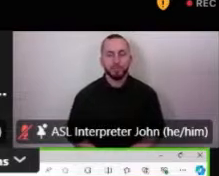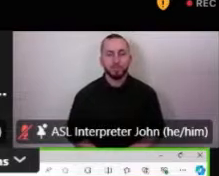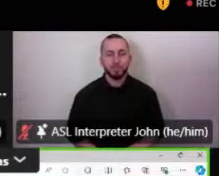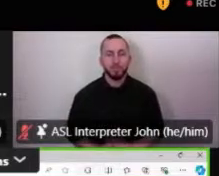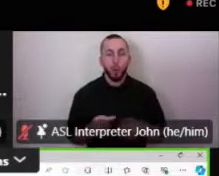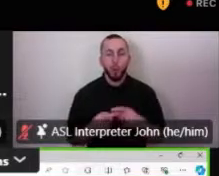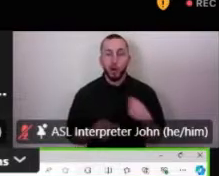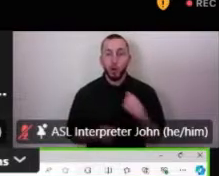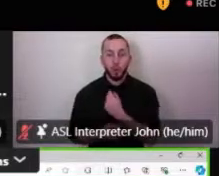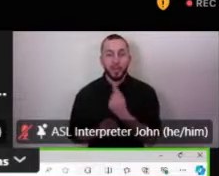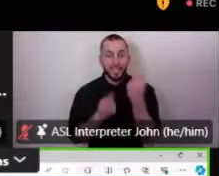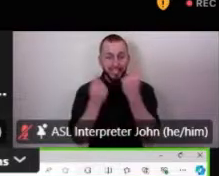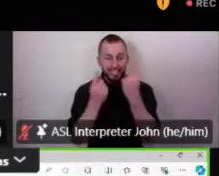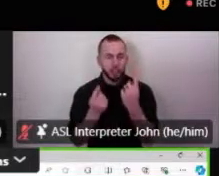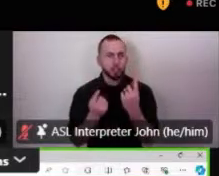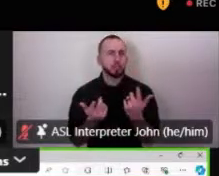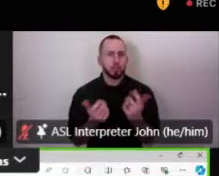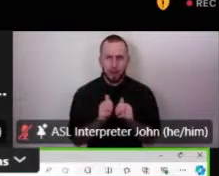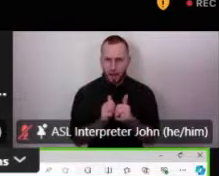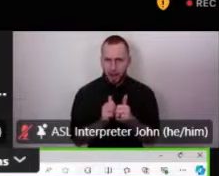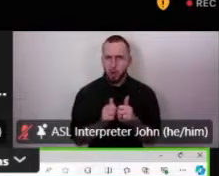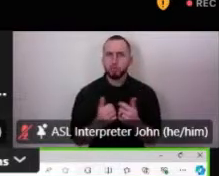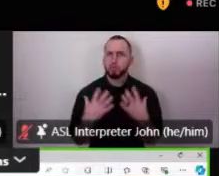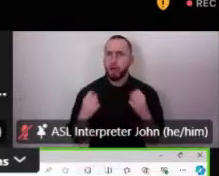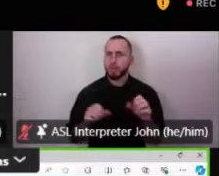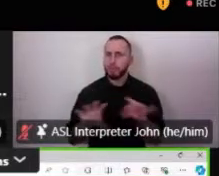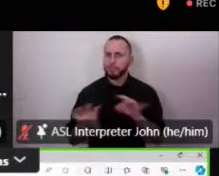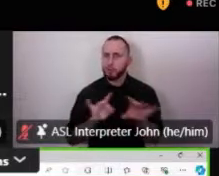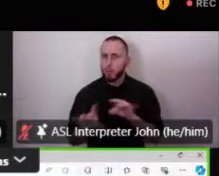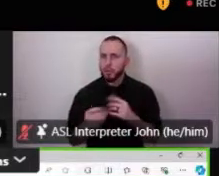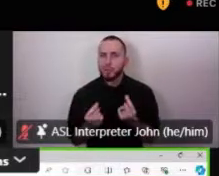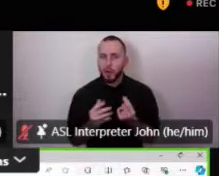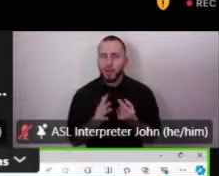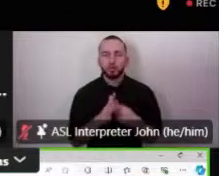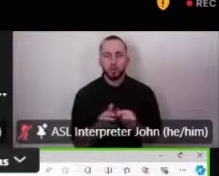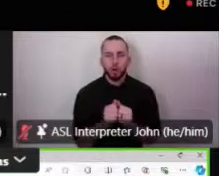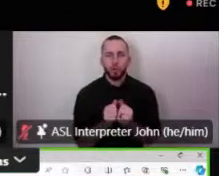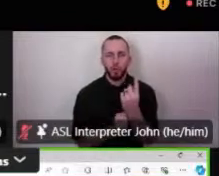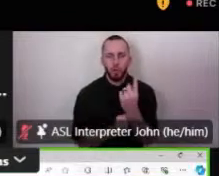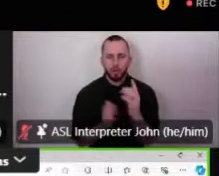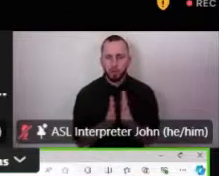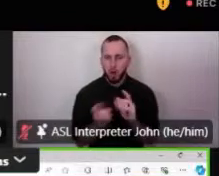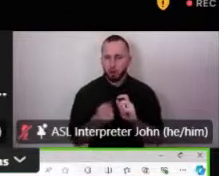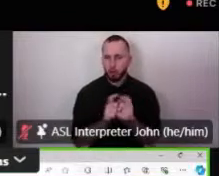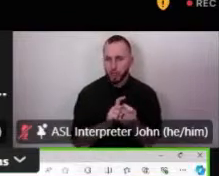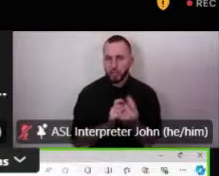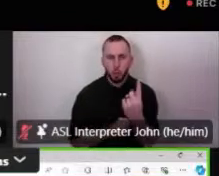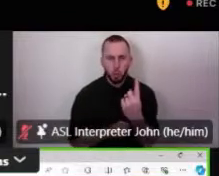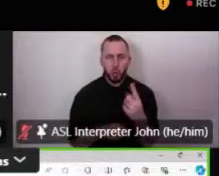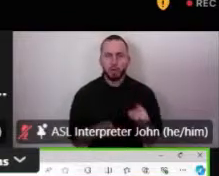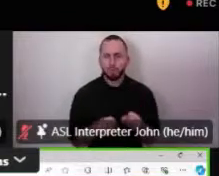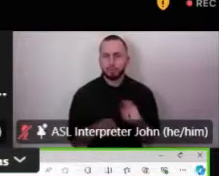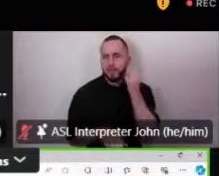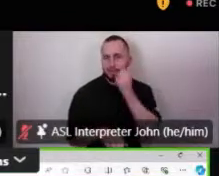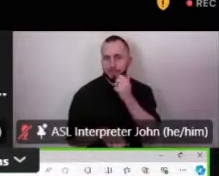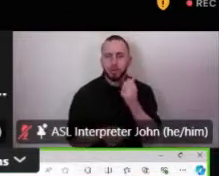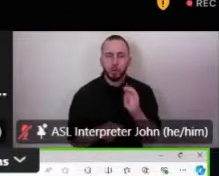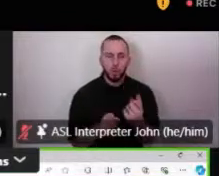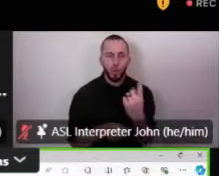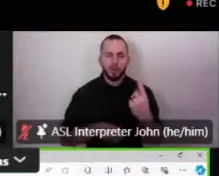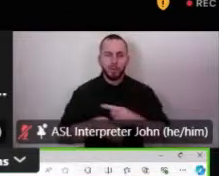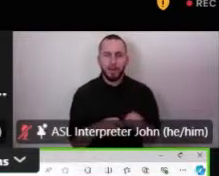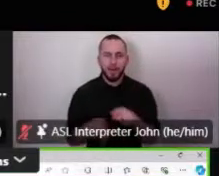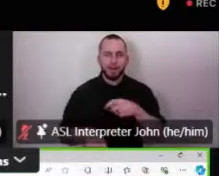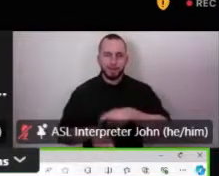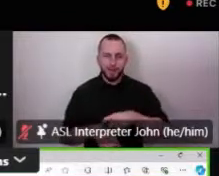path for ourselves to make healthier lifestyle choices, really start with one small change, one day at a time, and see how you can add